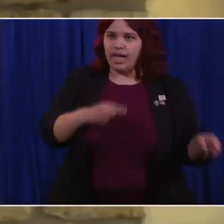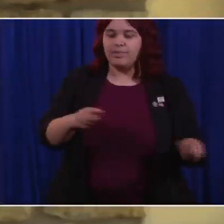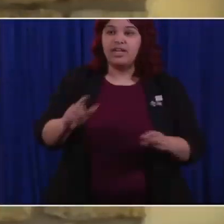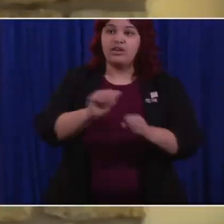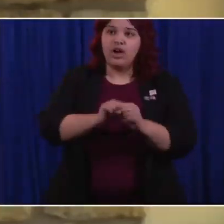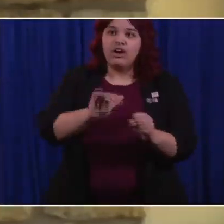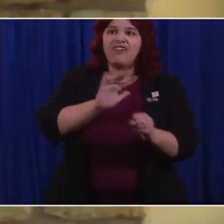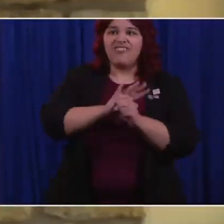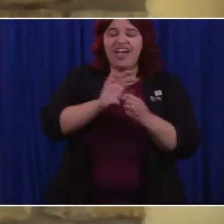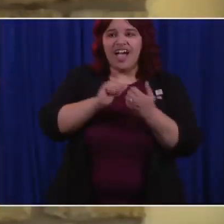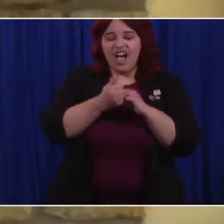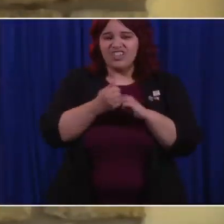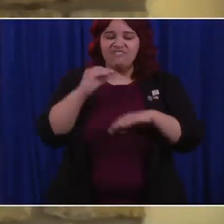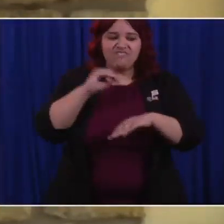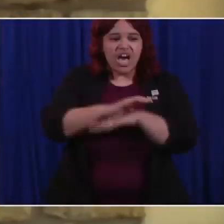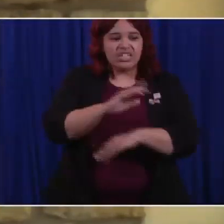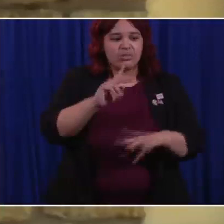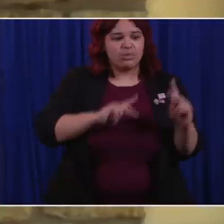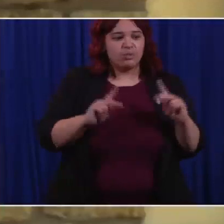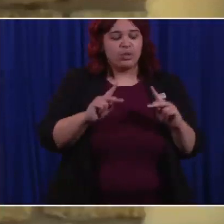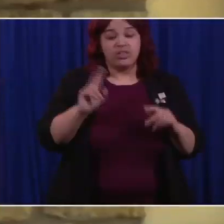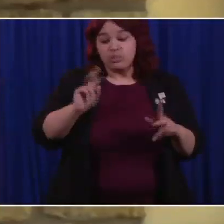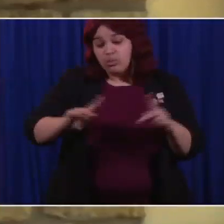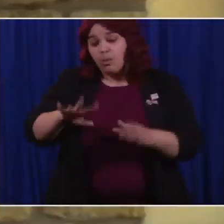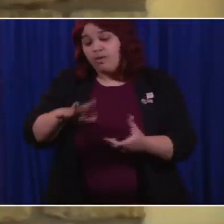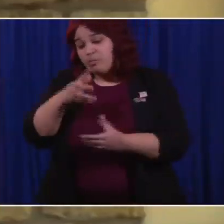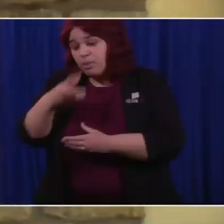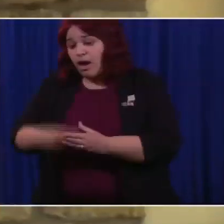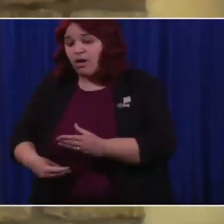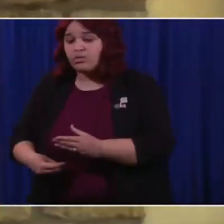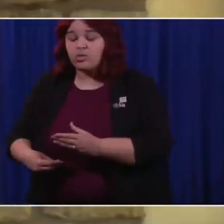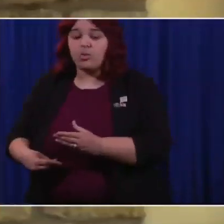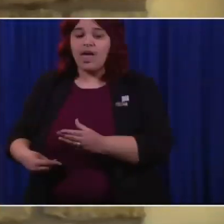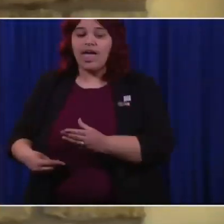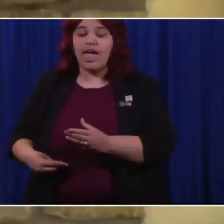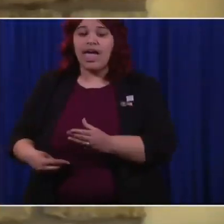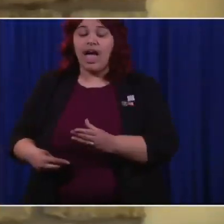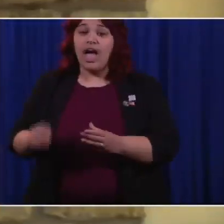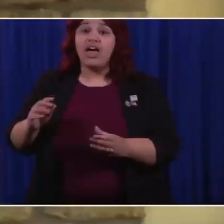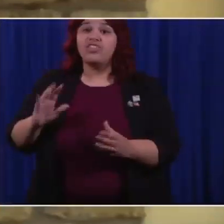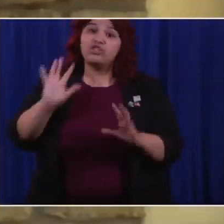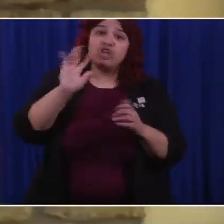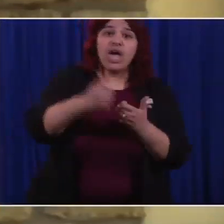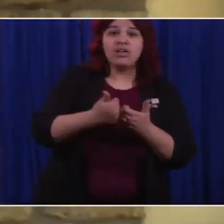how the pandemic has challenged us, how the pandemic has changed us,